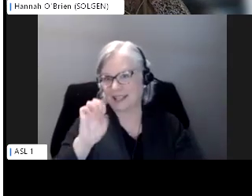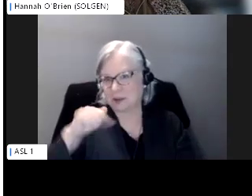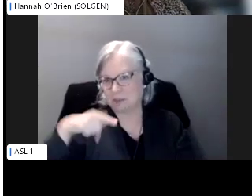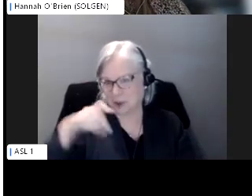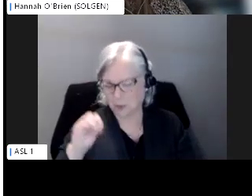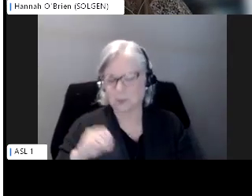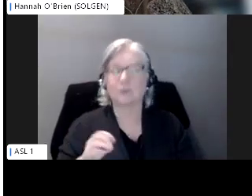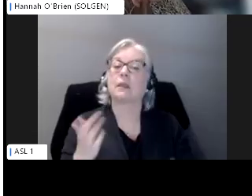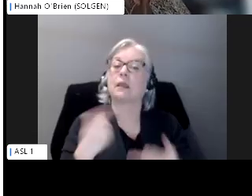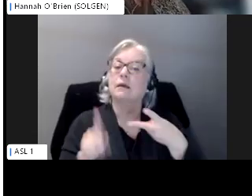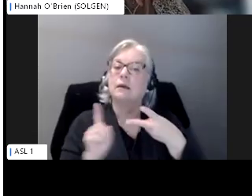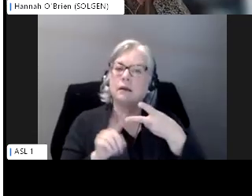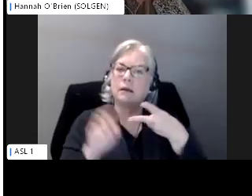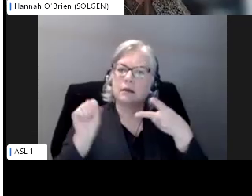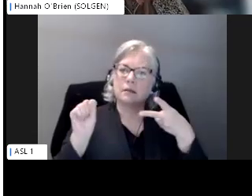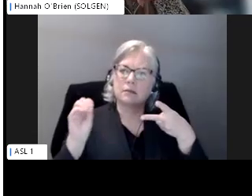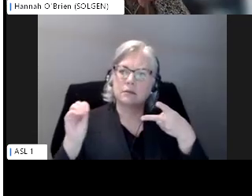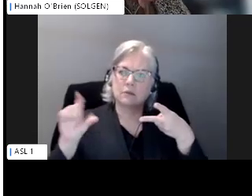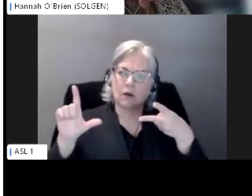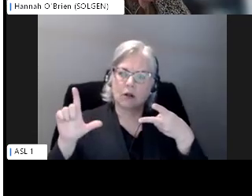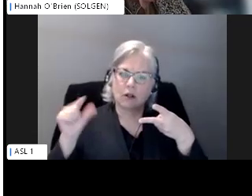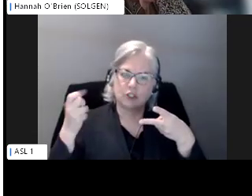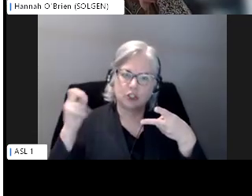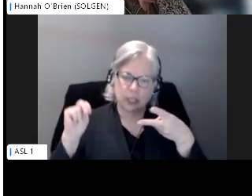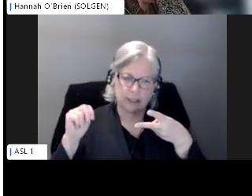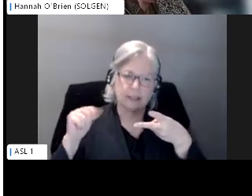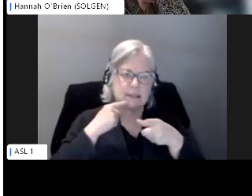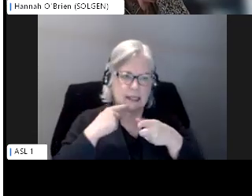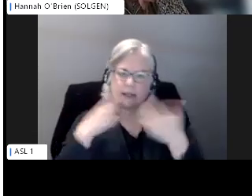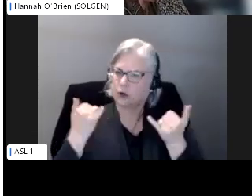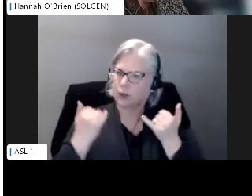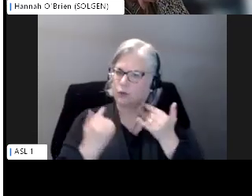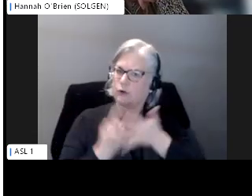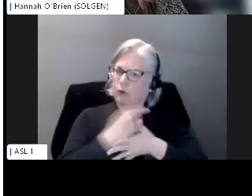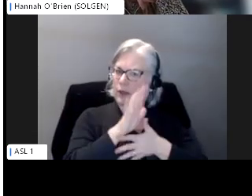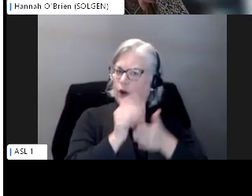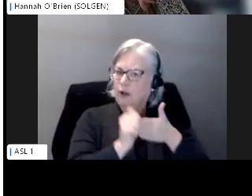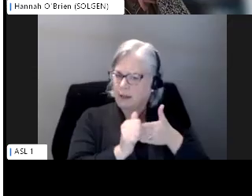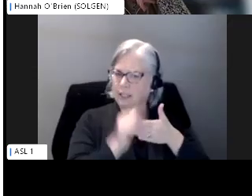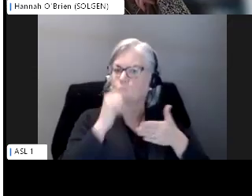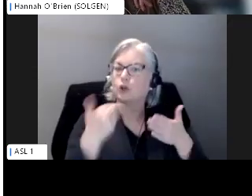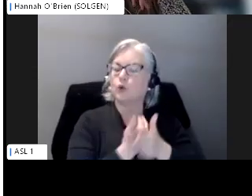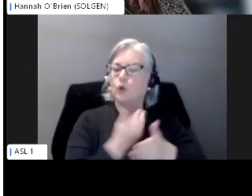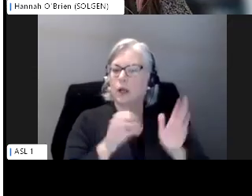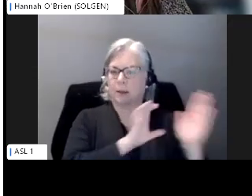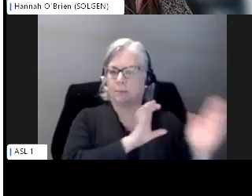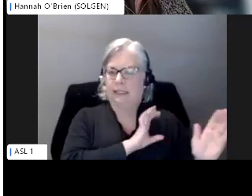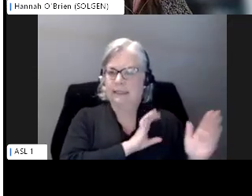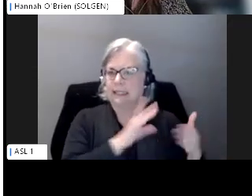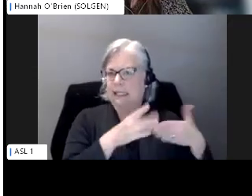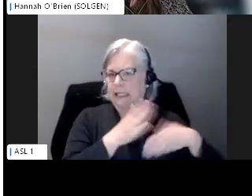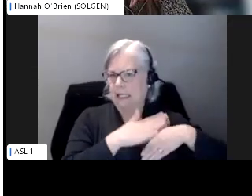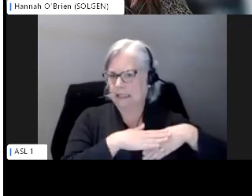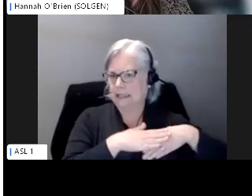Solgen responded that they are in the process of reviewing and updating their guidelines for a new police guidance manual.